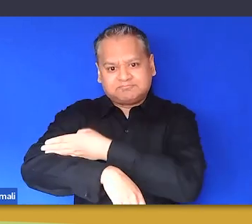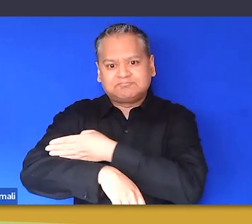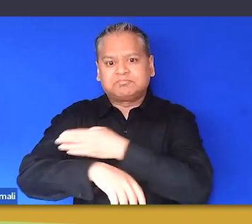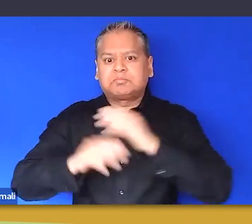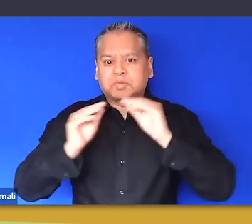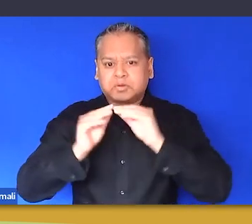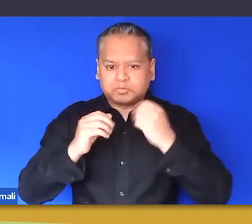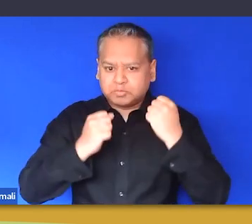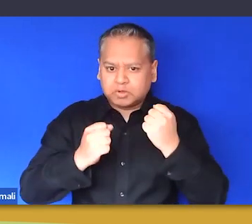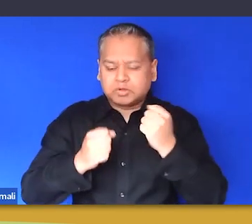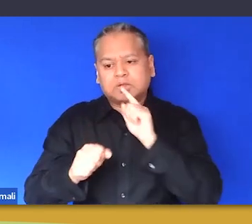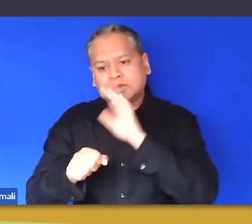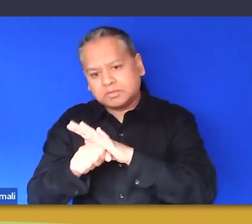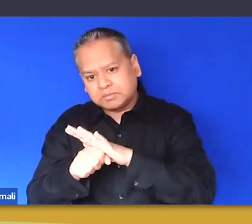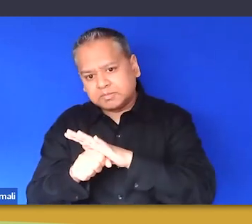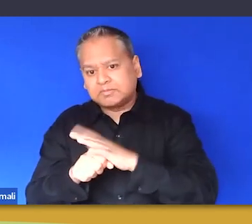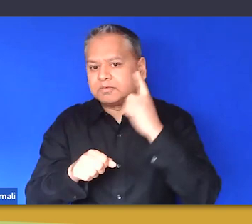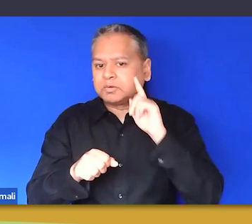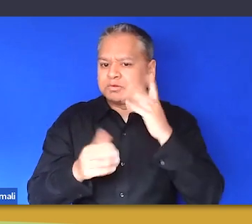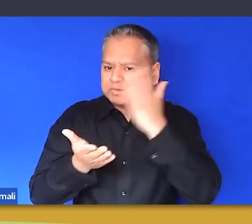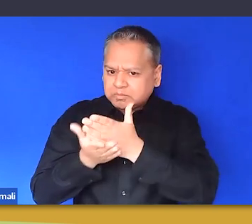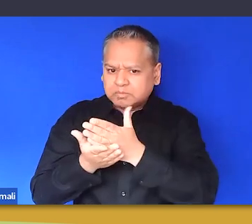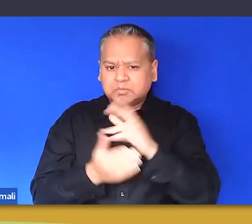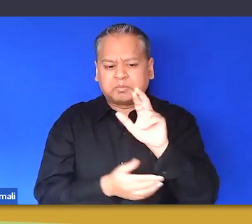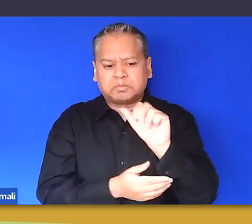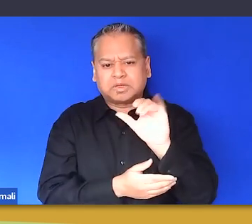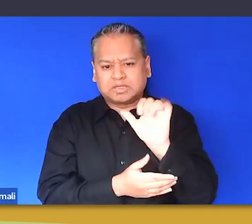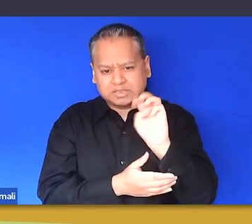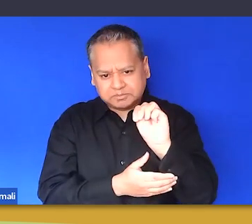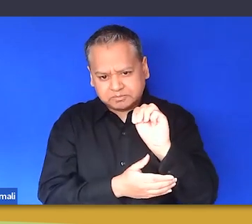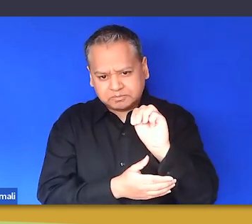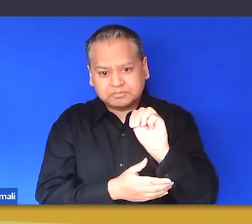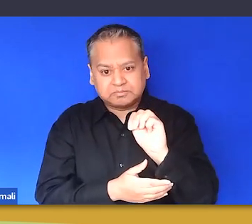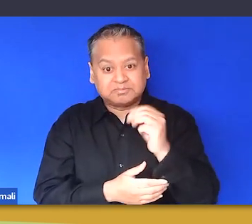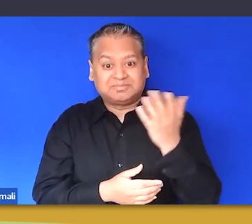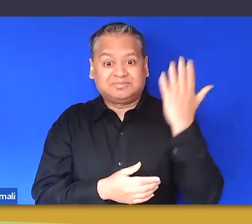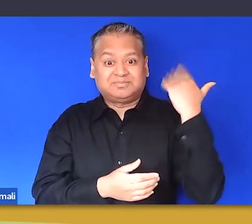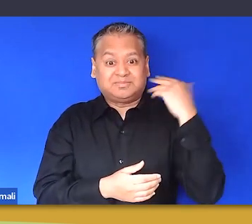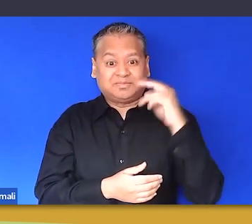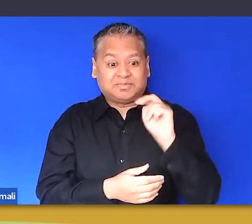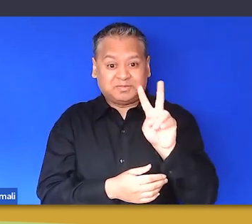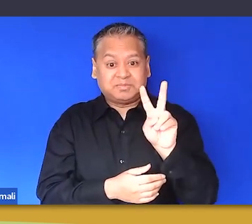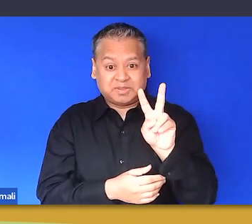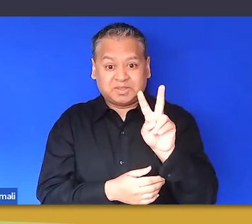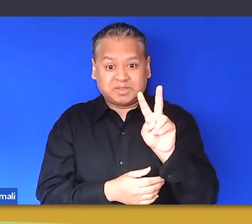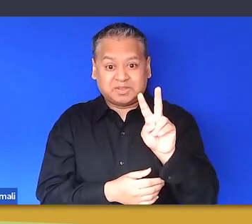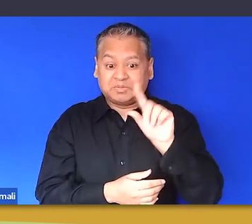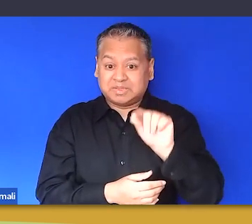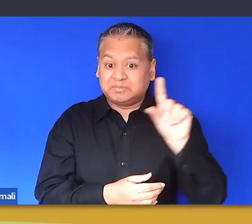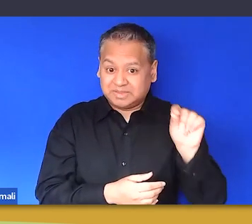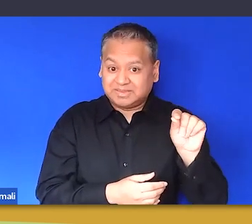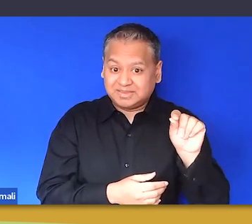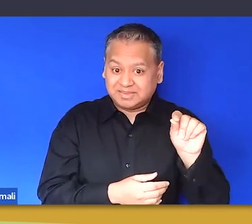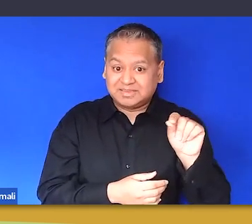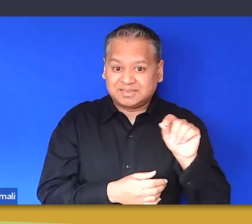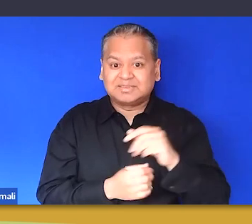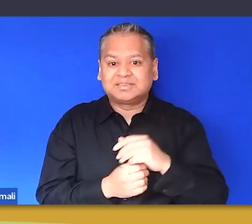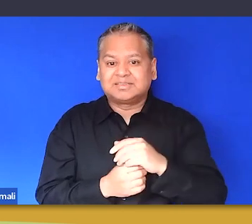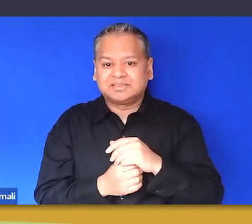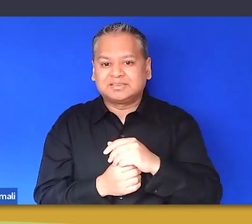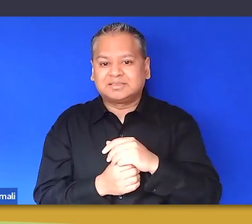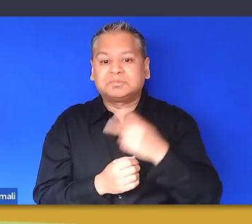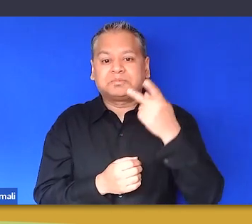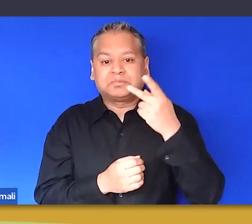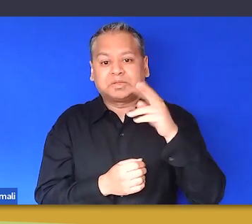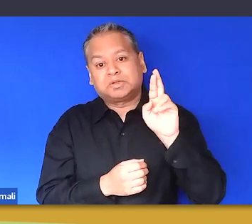To lead this work, in November of 2020, Premier Horgan introduced Surrey Green Timbers MLA, Rachna